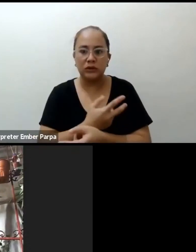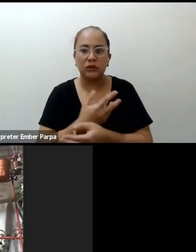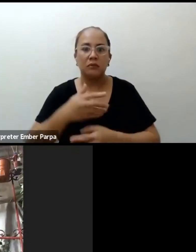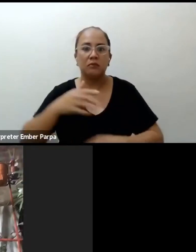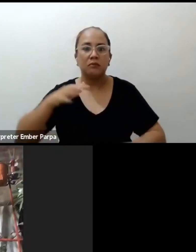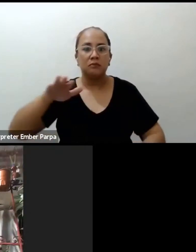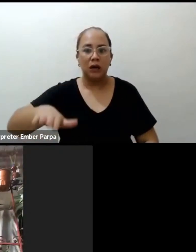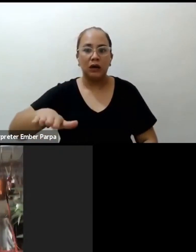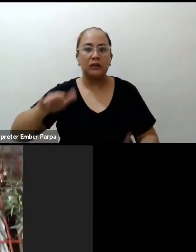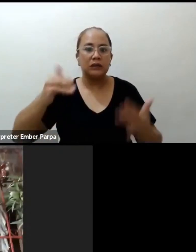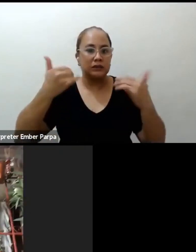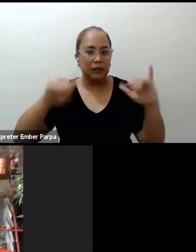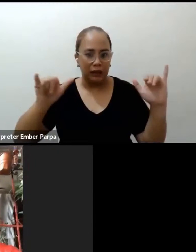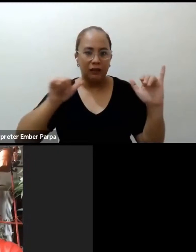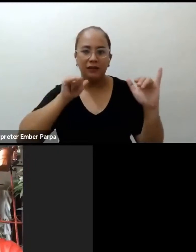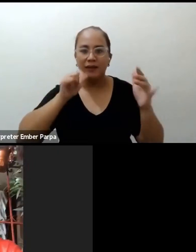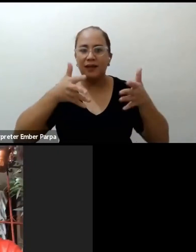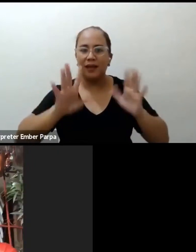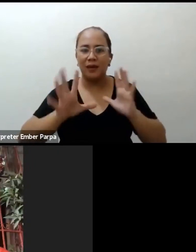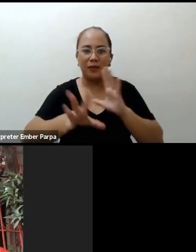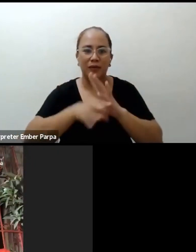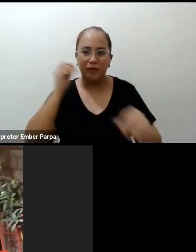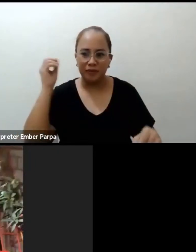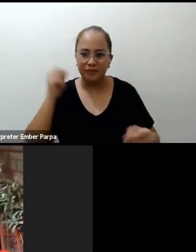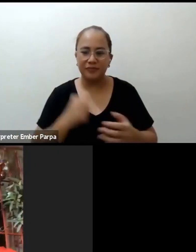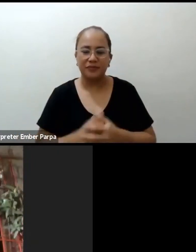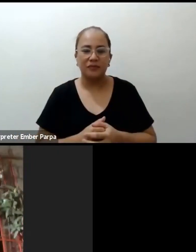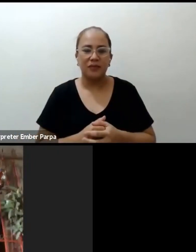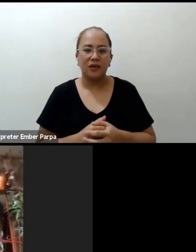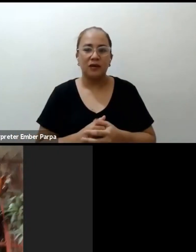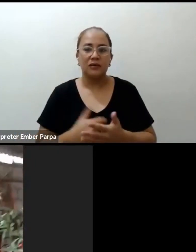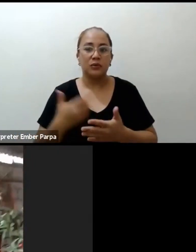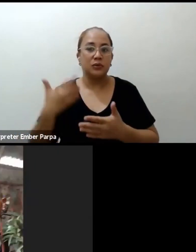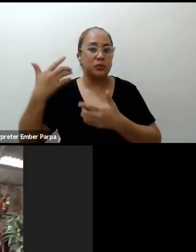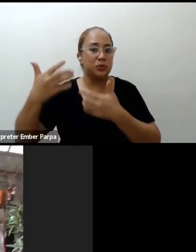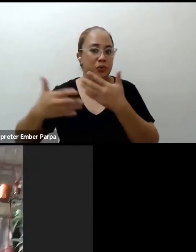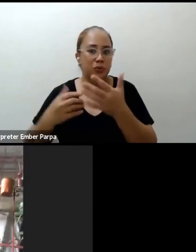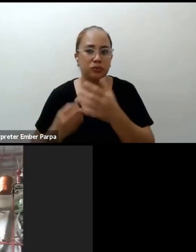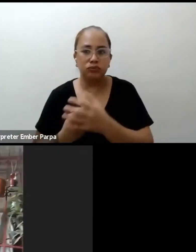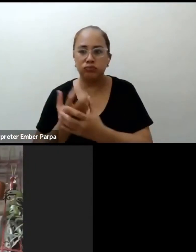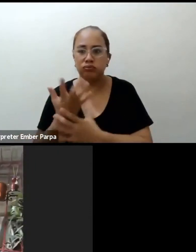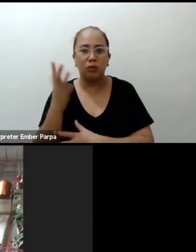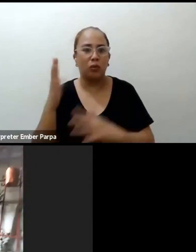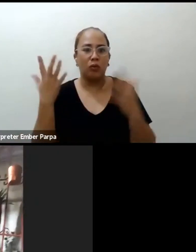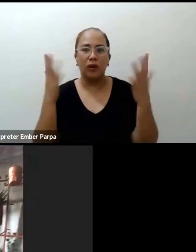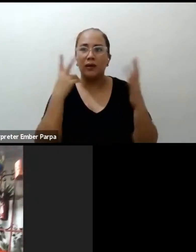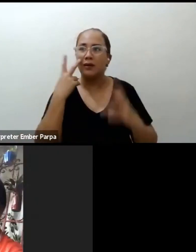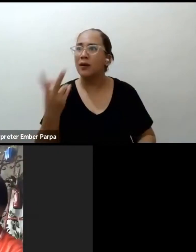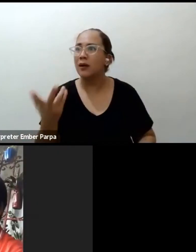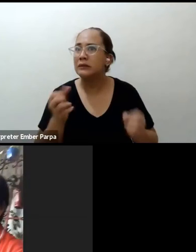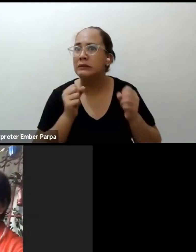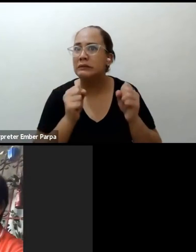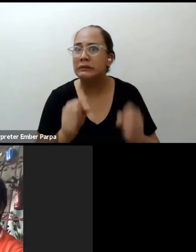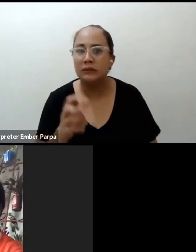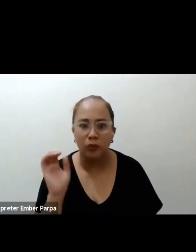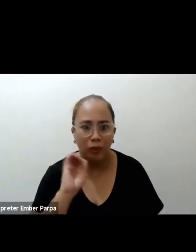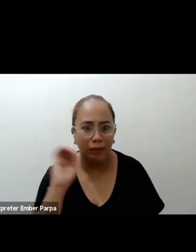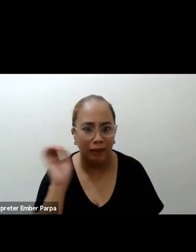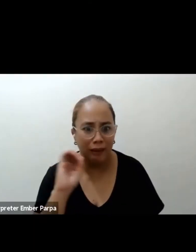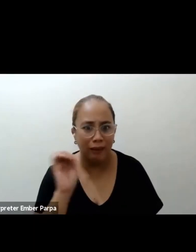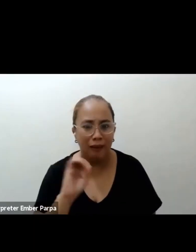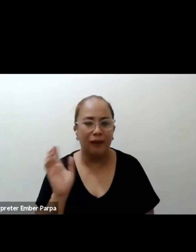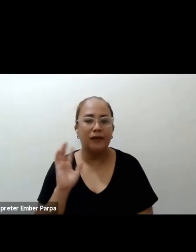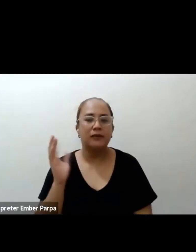ngayon di pa pwedeng lumabas. There's a whole generation that's growing up without seeing the streets. We heard